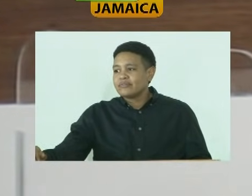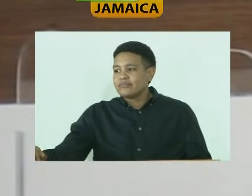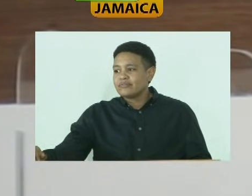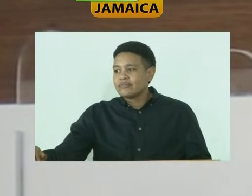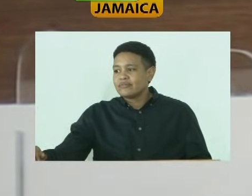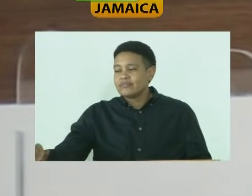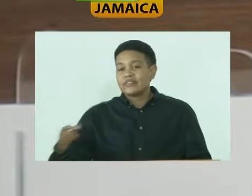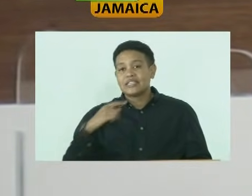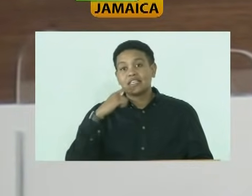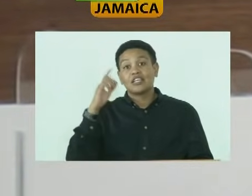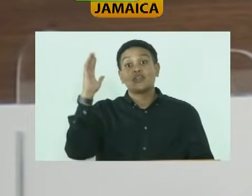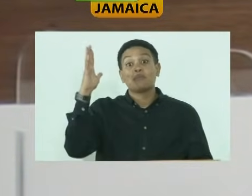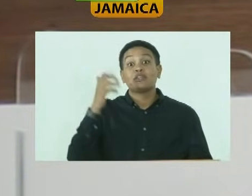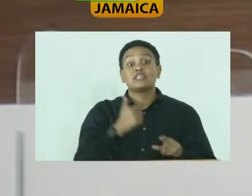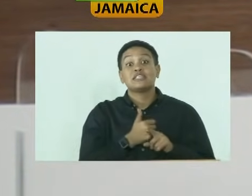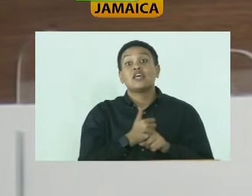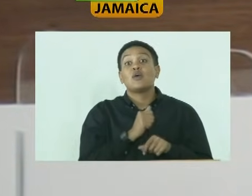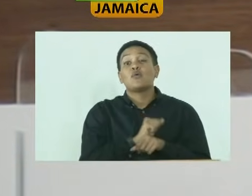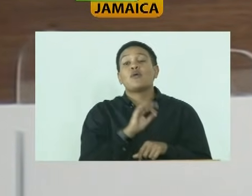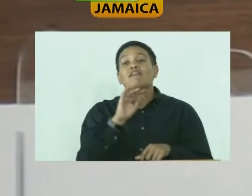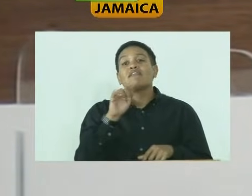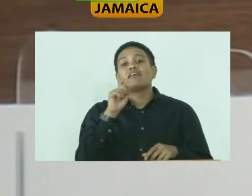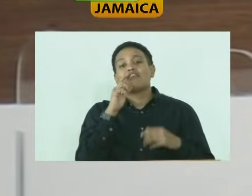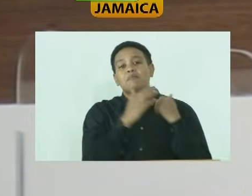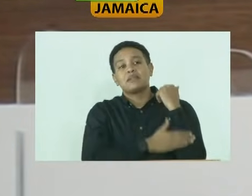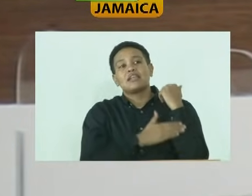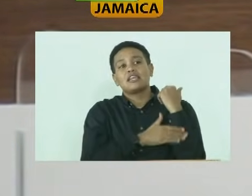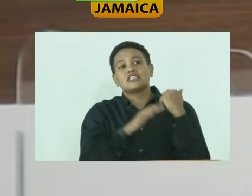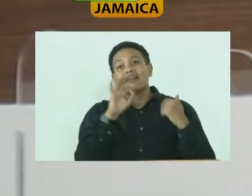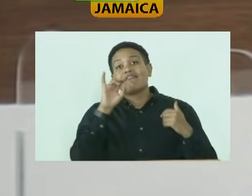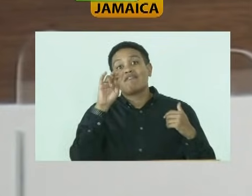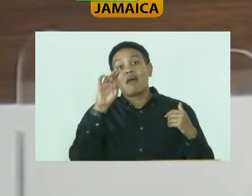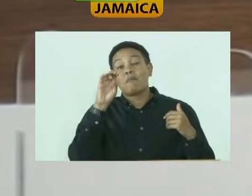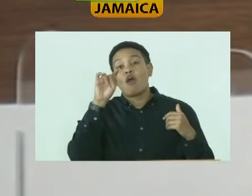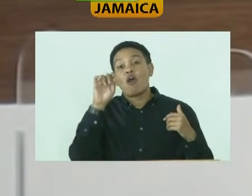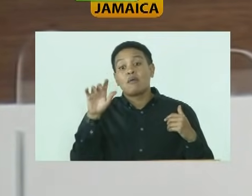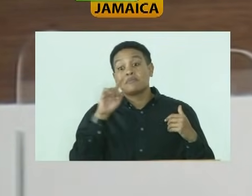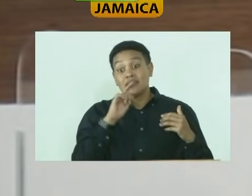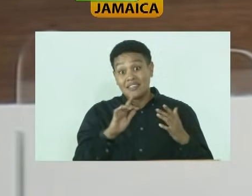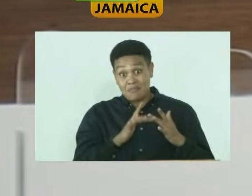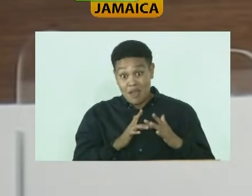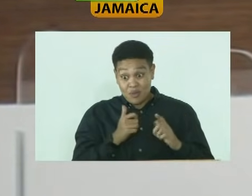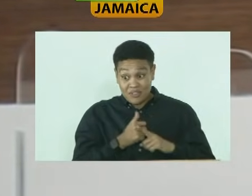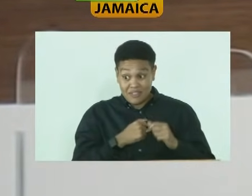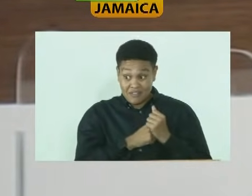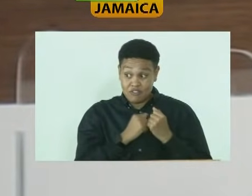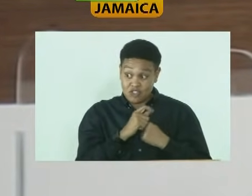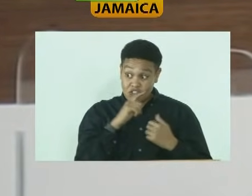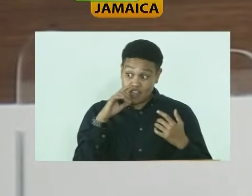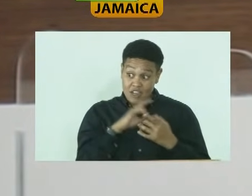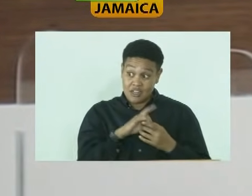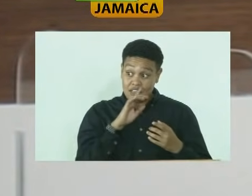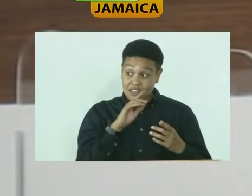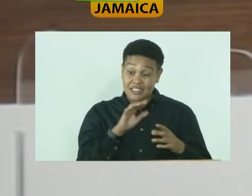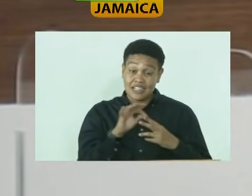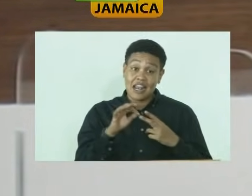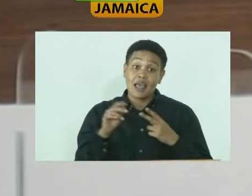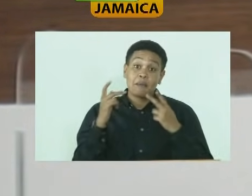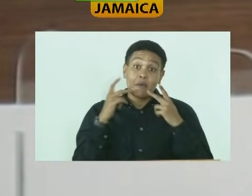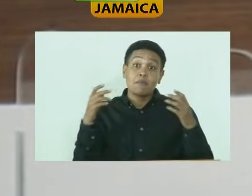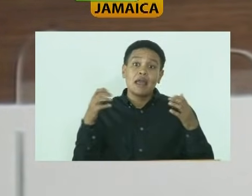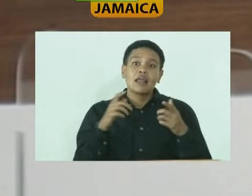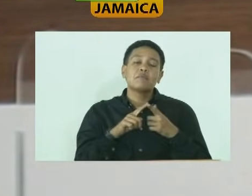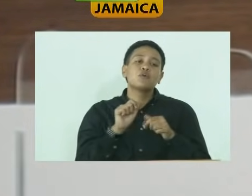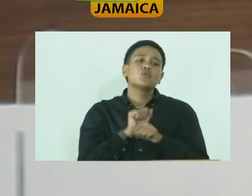mentioned that the work to expand the national fiber optic and microwave infrastructure, connect our schools and select public entities, and to